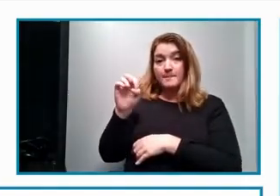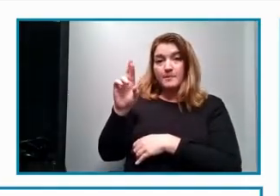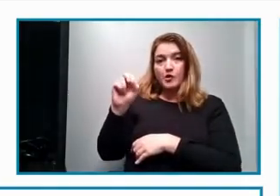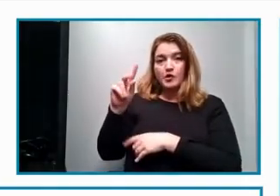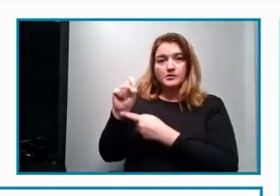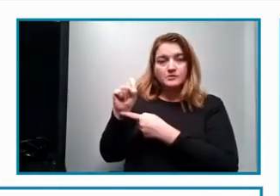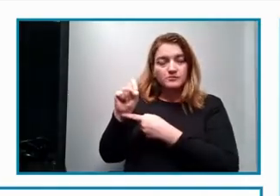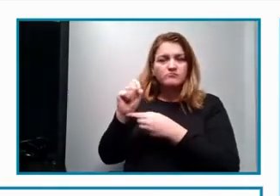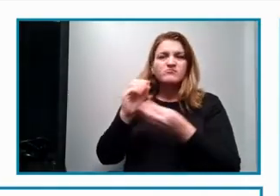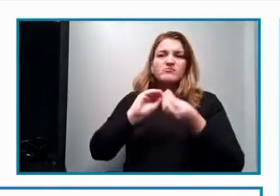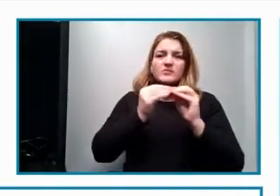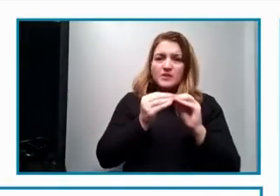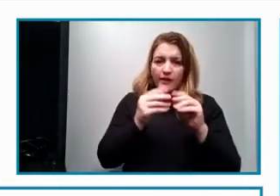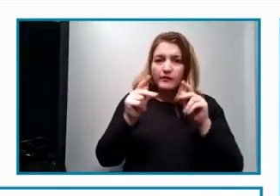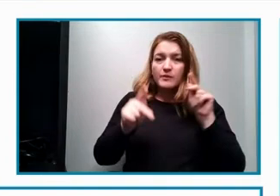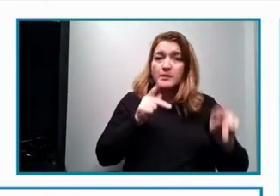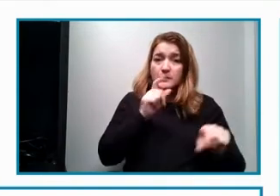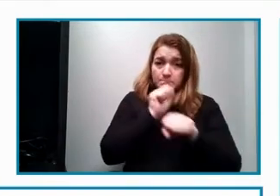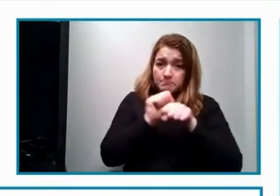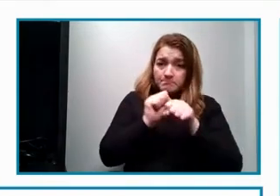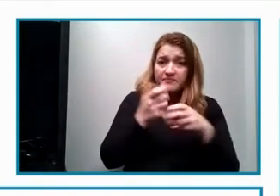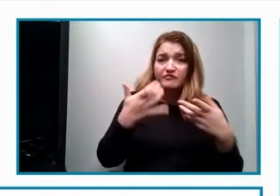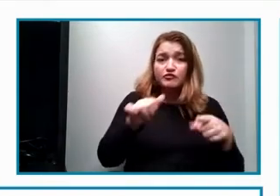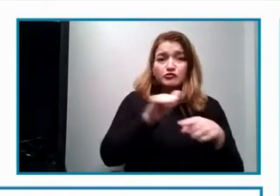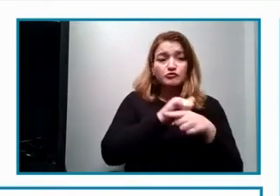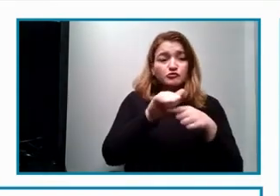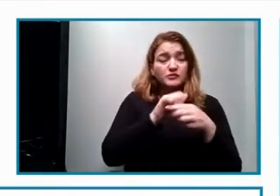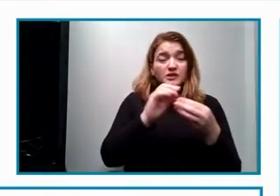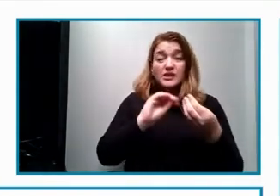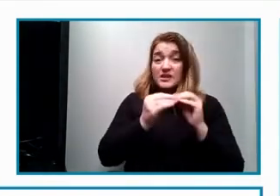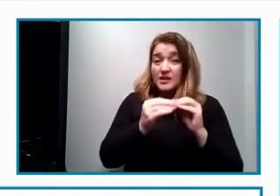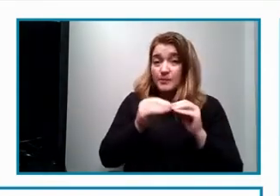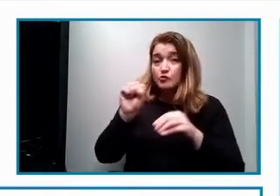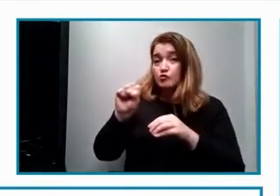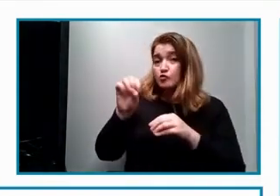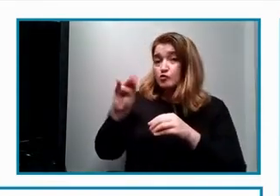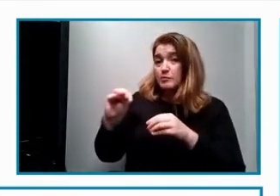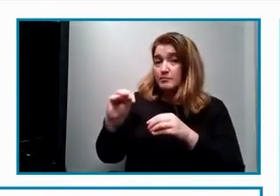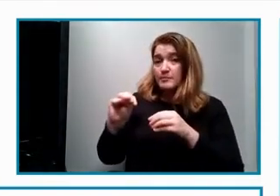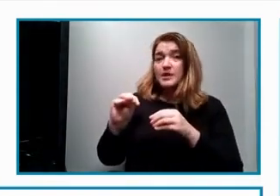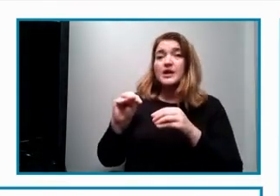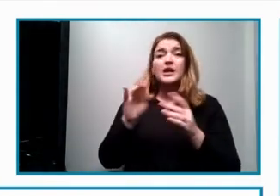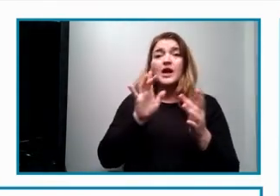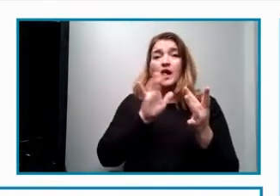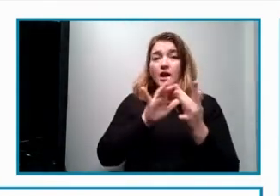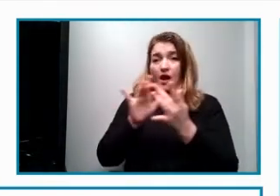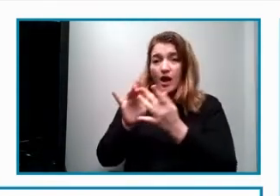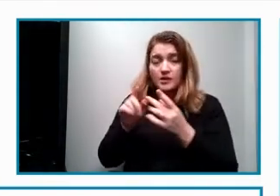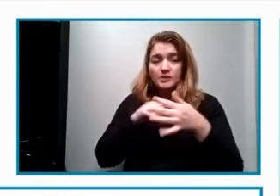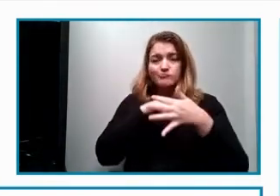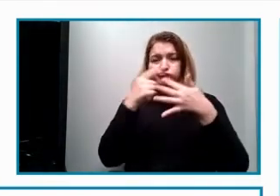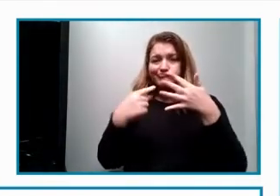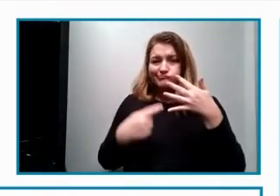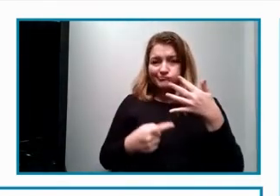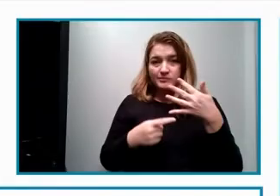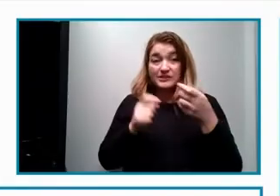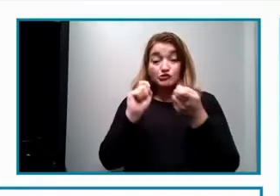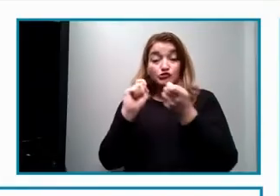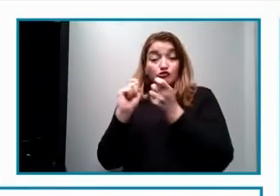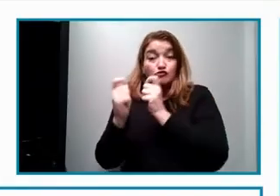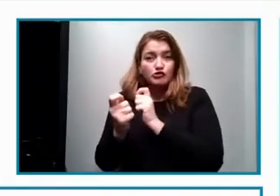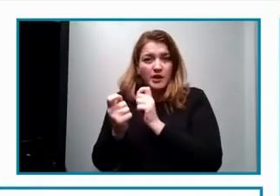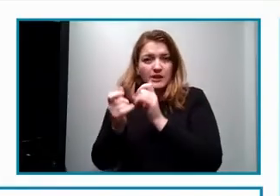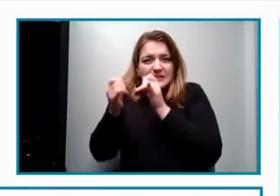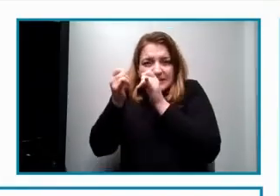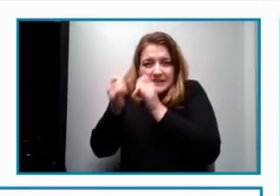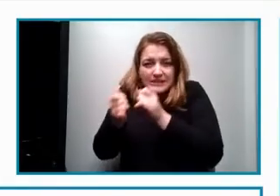participant satisfaction rates, number of social media hits. And the outcomes are the change that happens in the individuals,